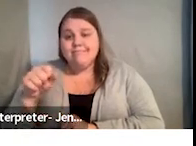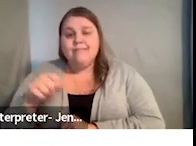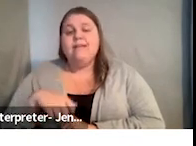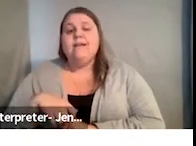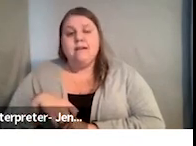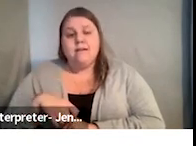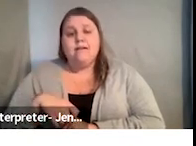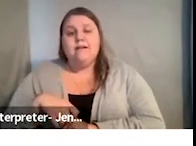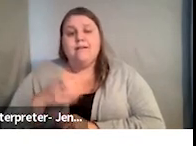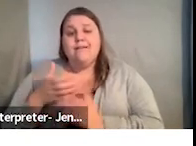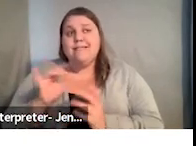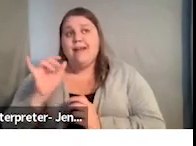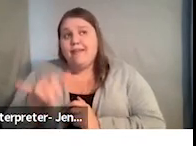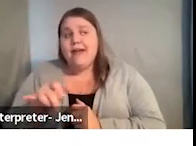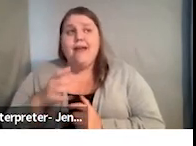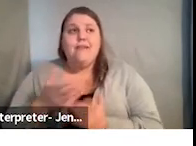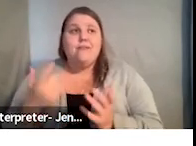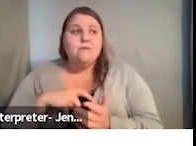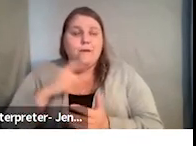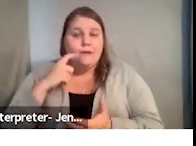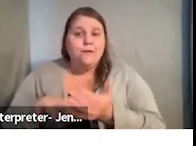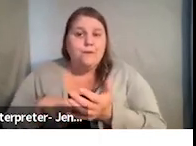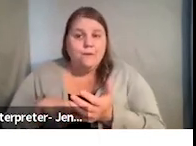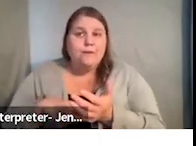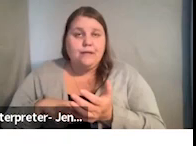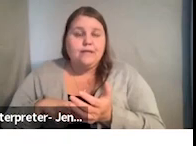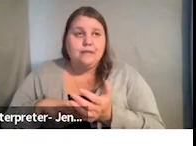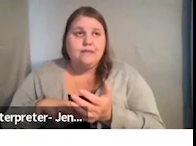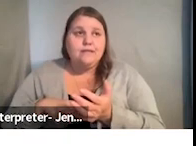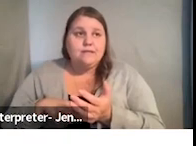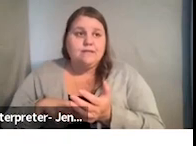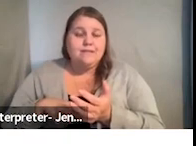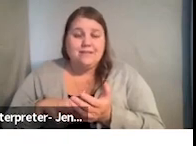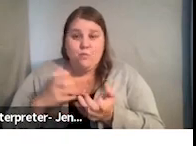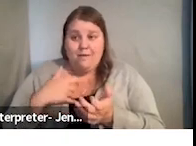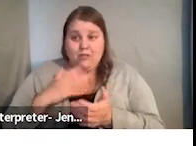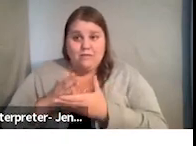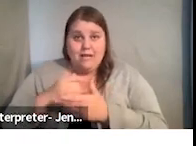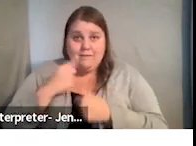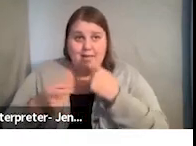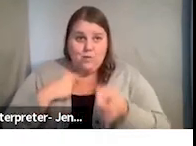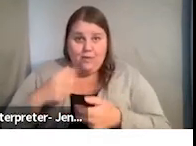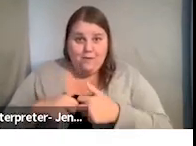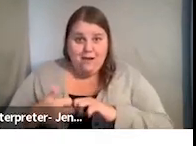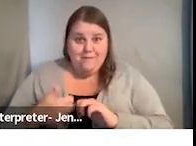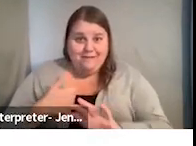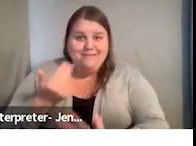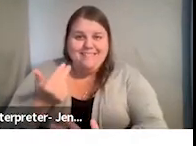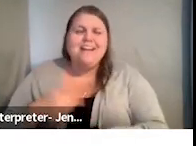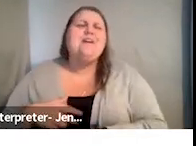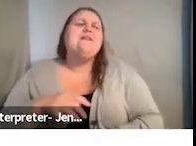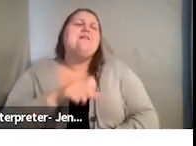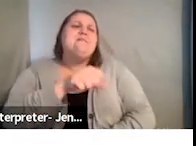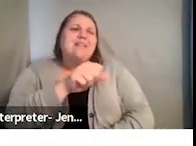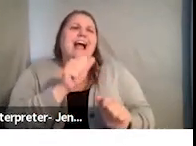that, and things that we noticed that I don't know. Do you want me to stop telling you the problems So, we had? yeah, I can